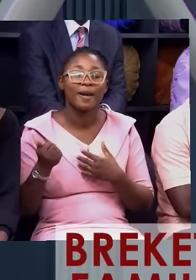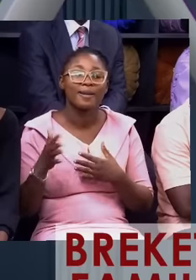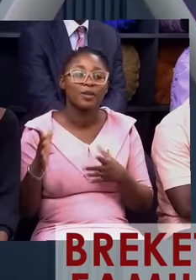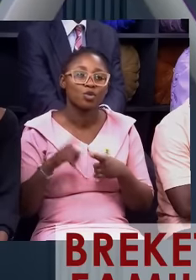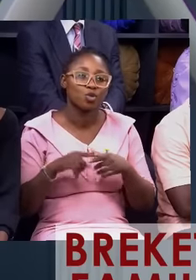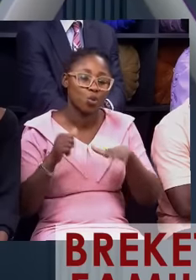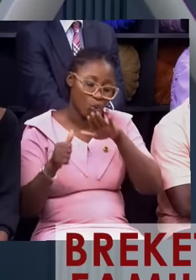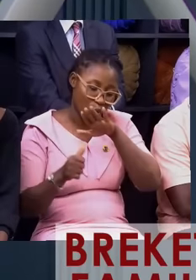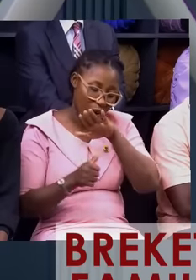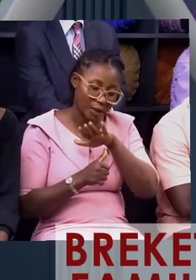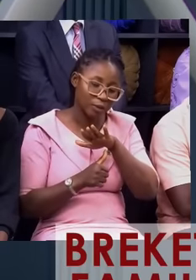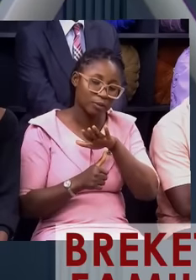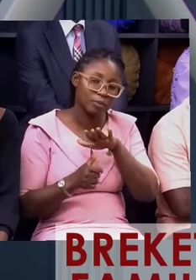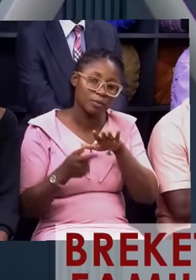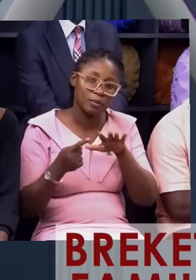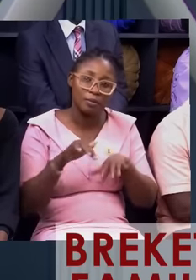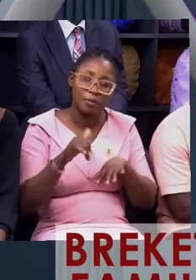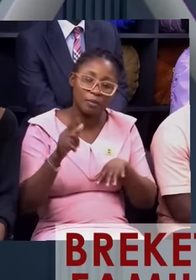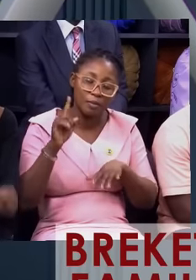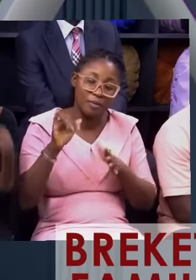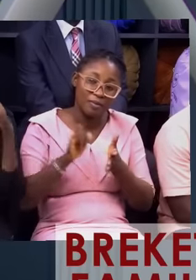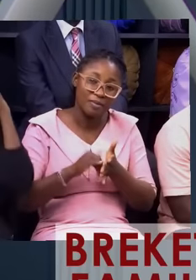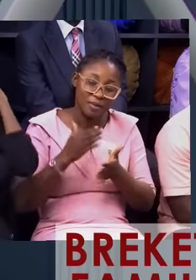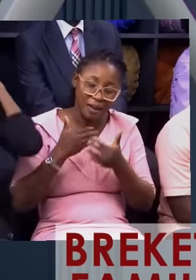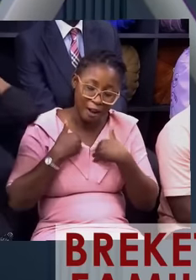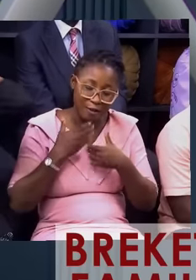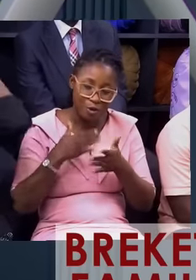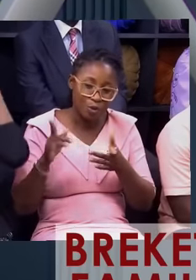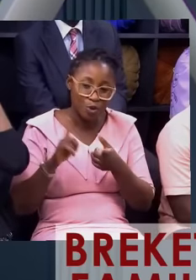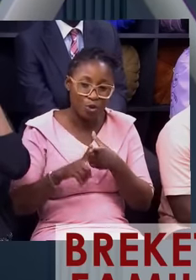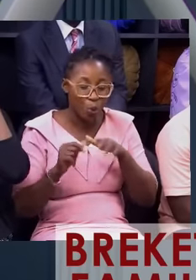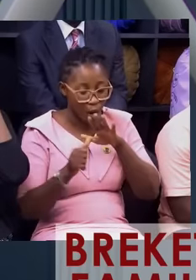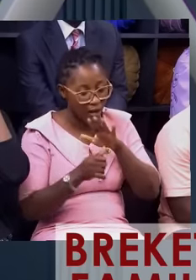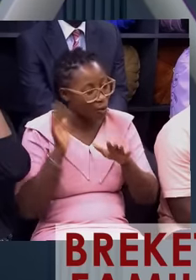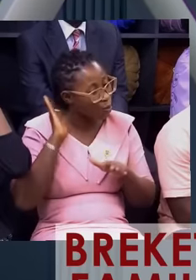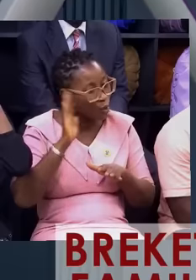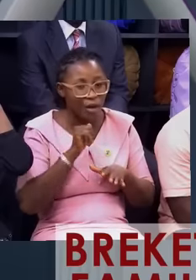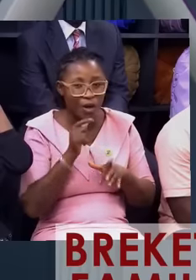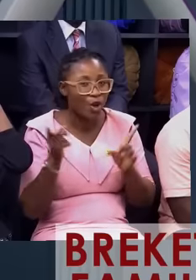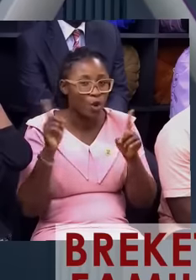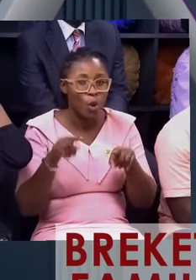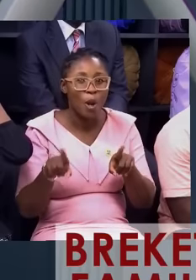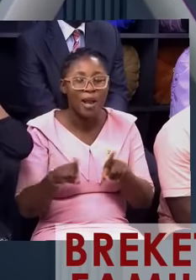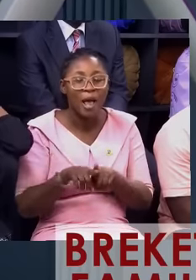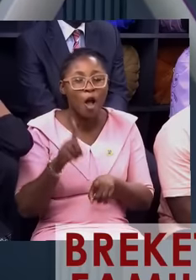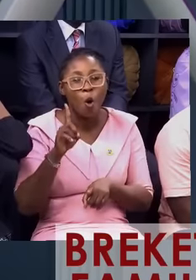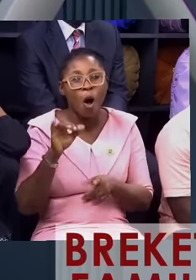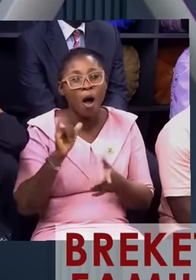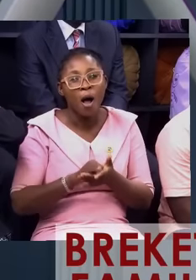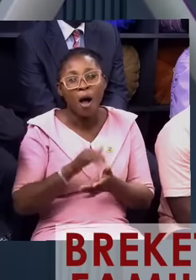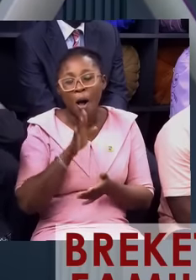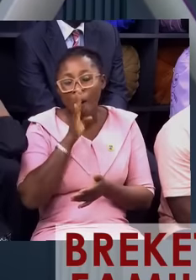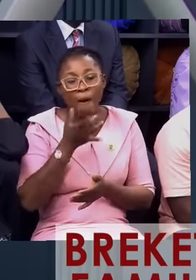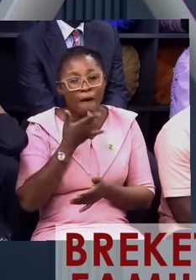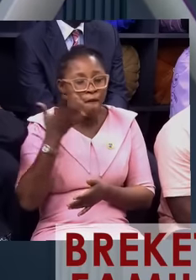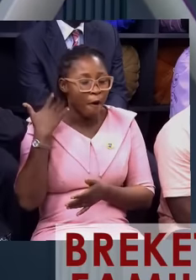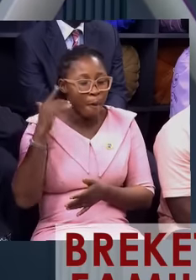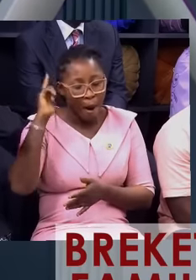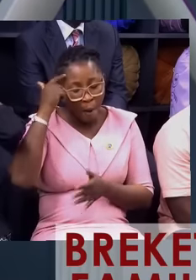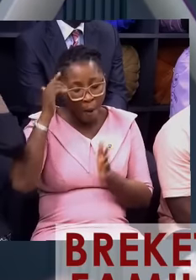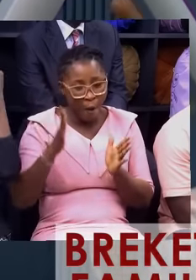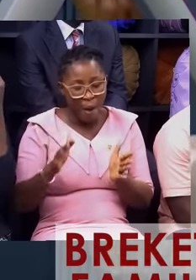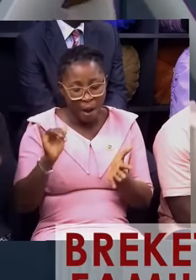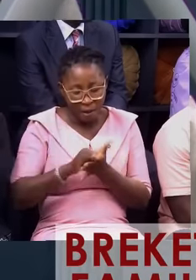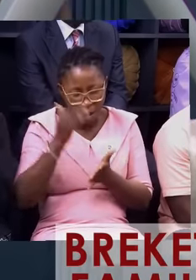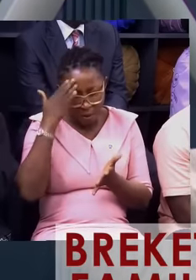hide the the other ones who get something to hide no go come like the ones be former governors who know